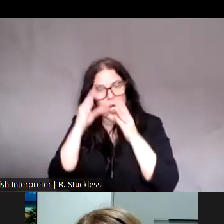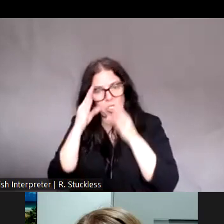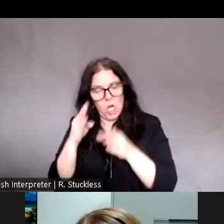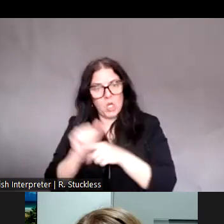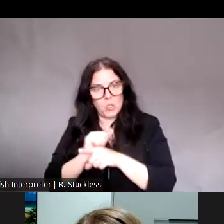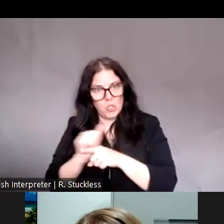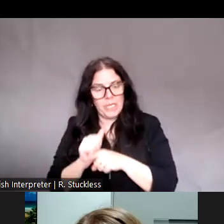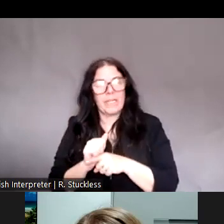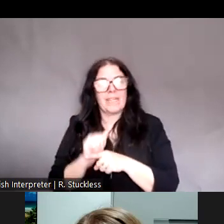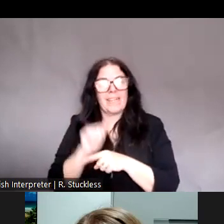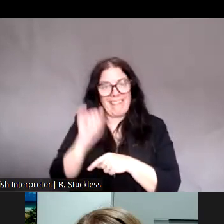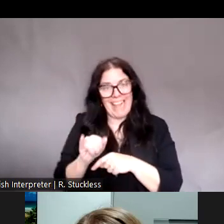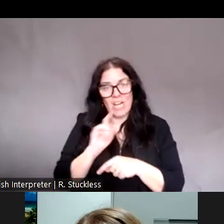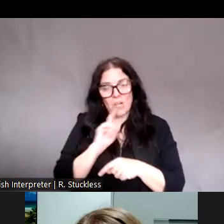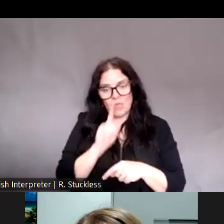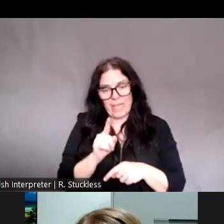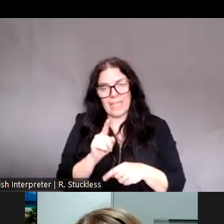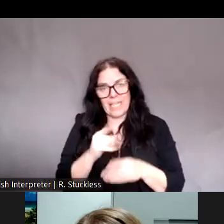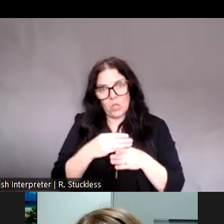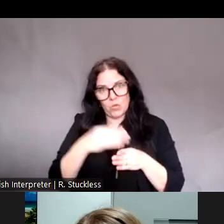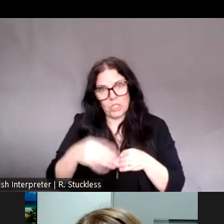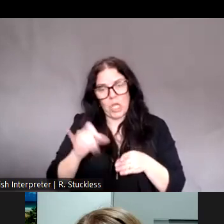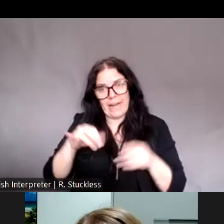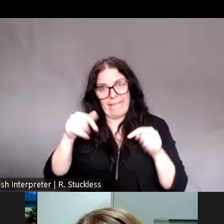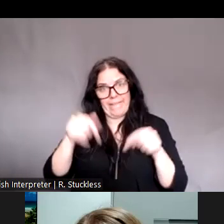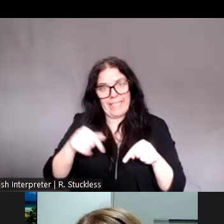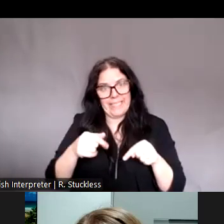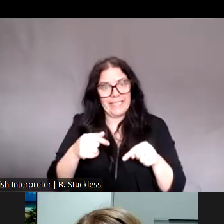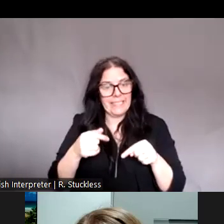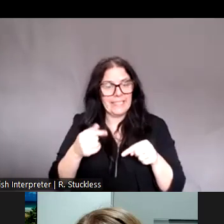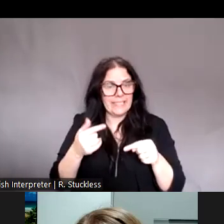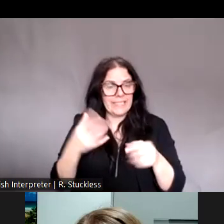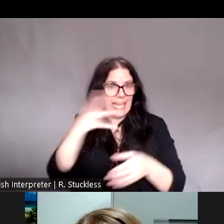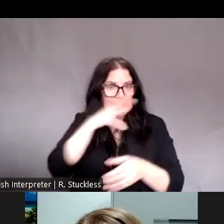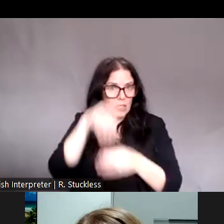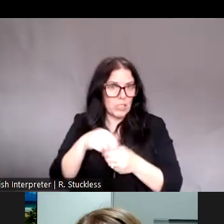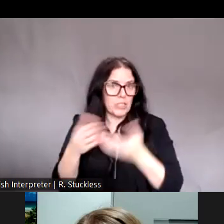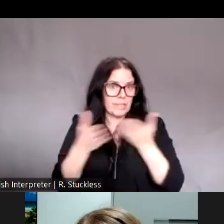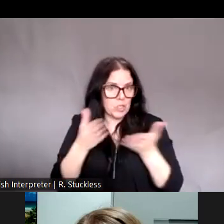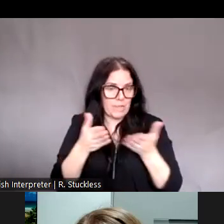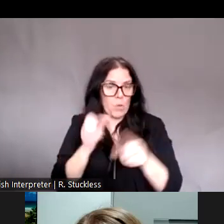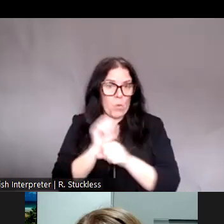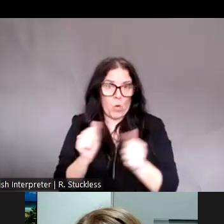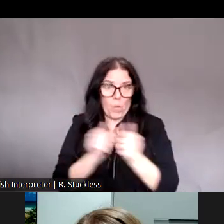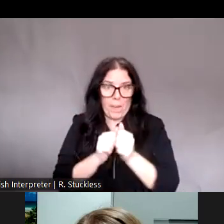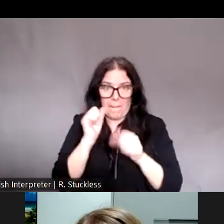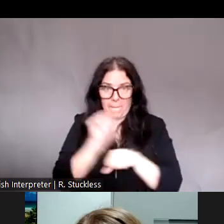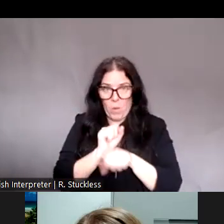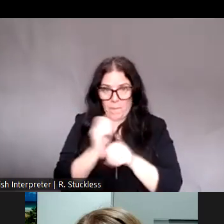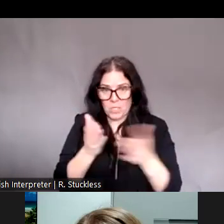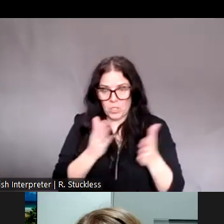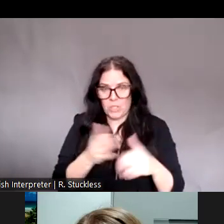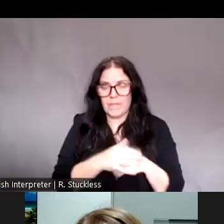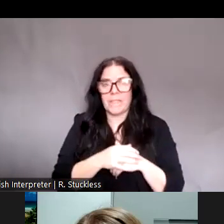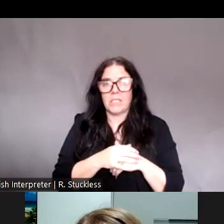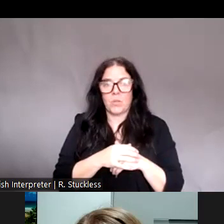that is a result of these integration of services. Working with our employment services, we see